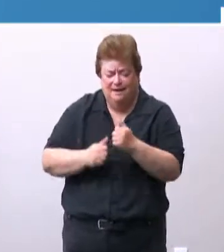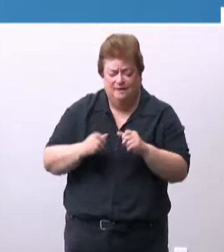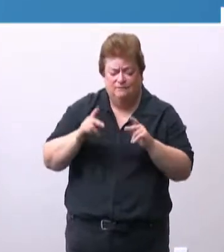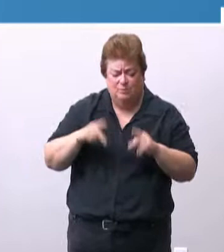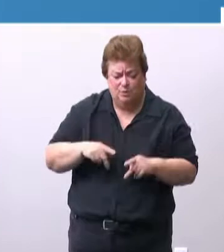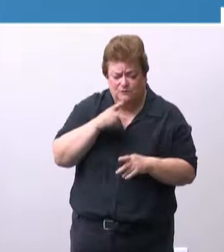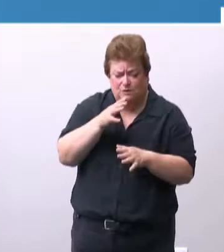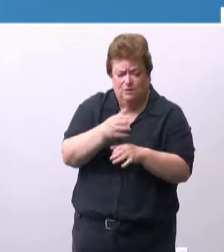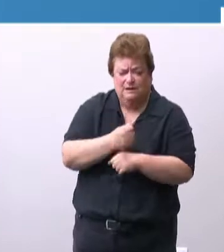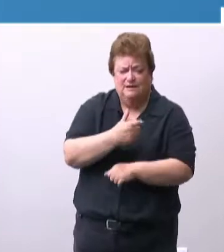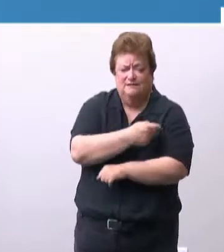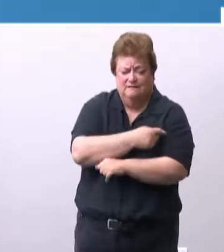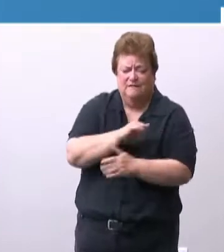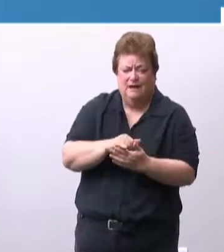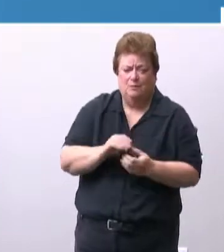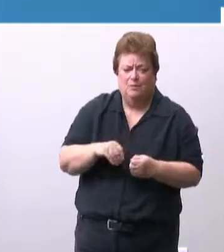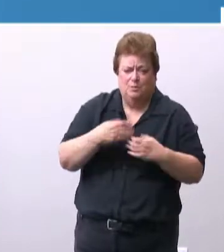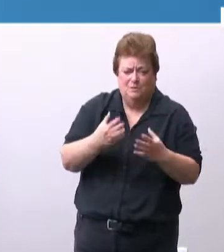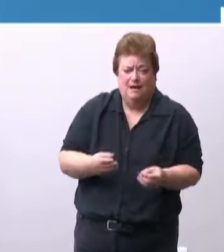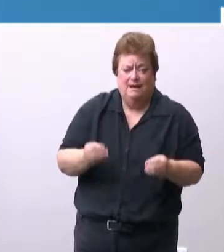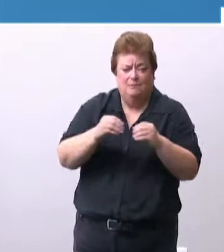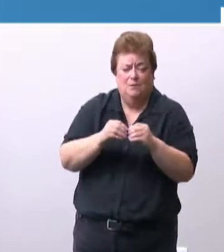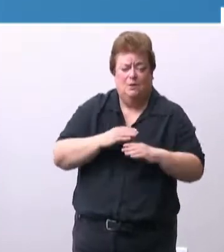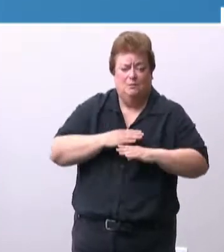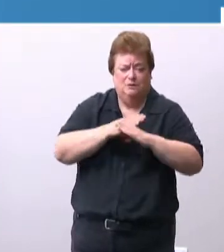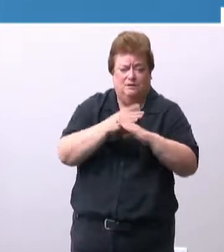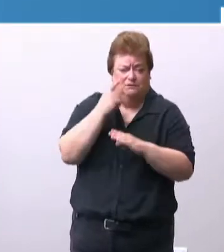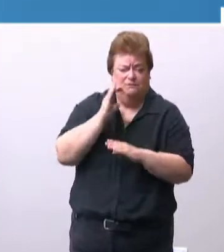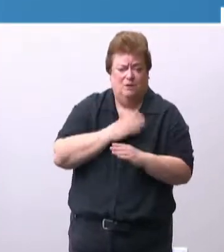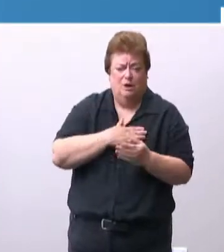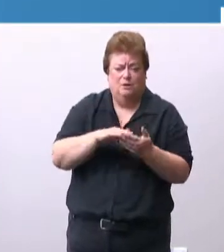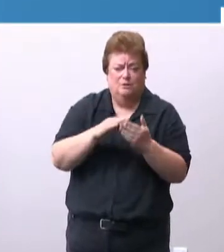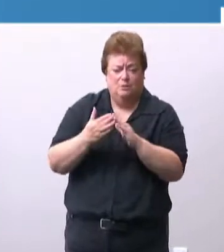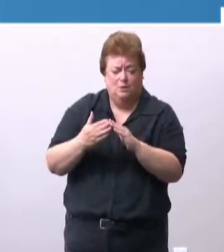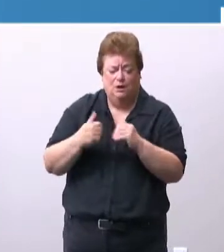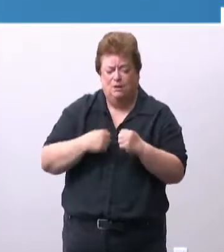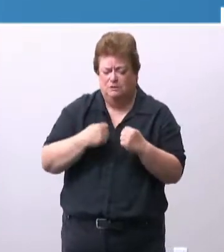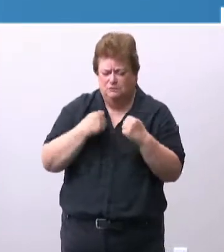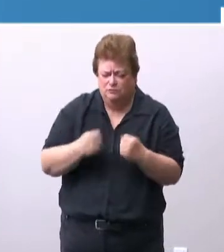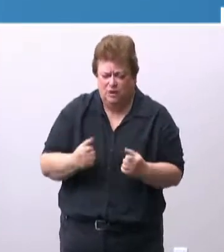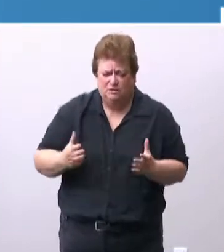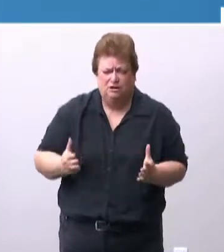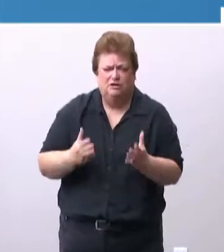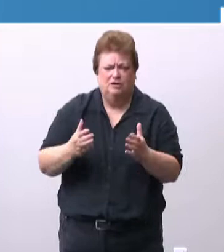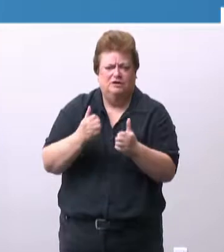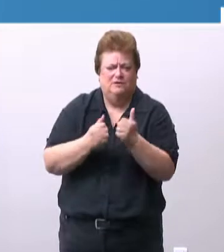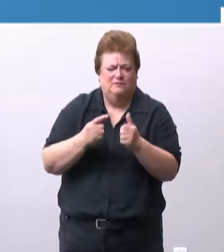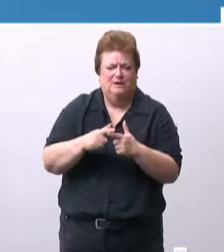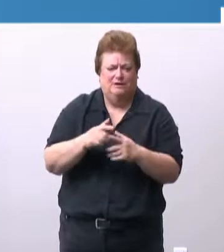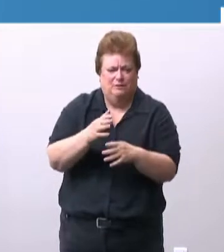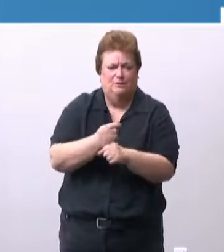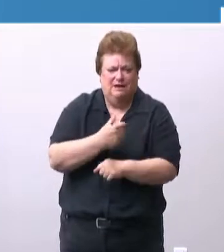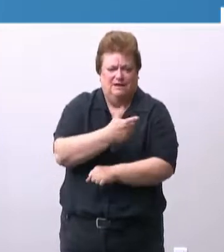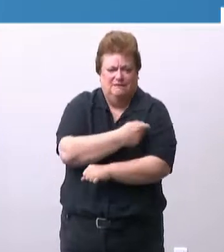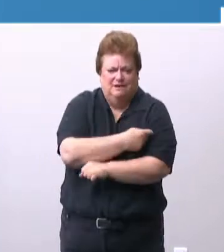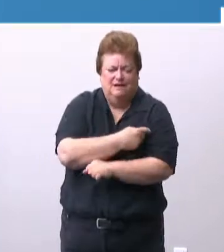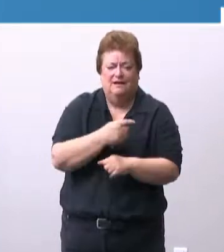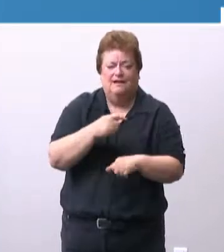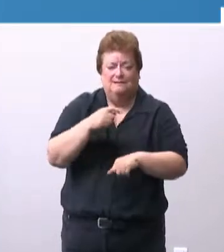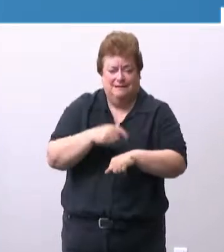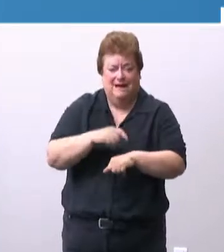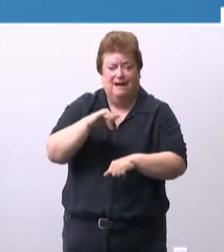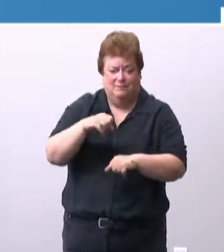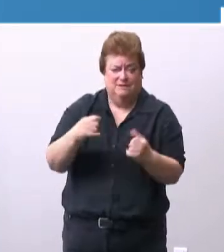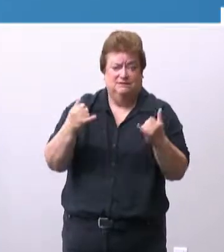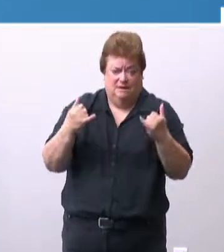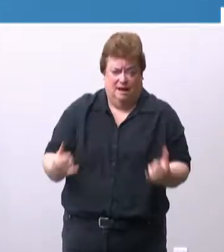provides needed protection for our community, and we strongly urge everyone who is eligible to get vaccinated. The time is